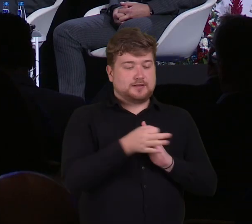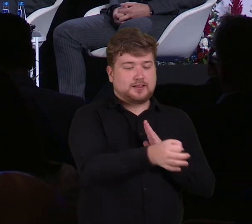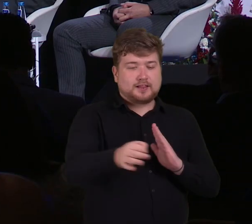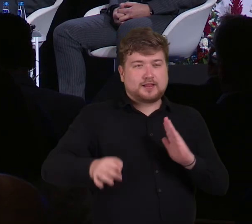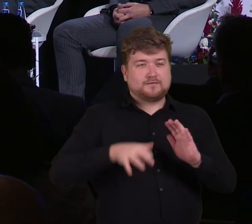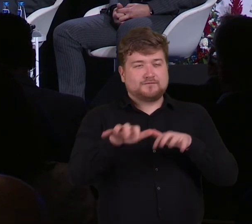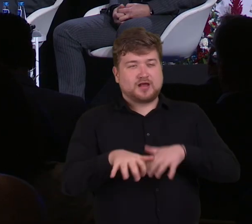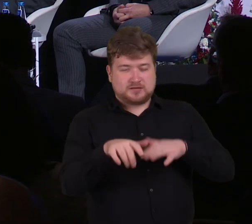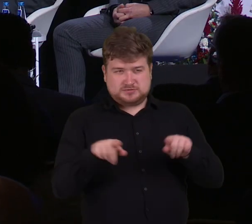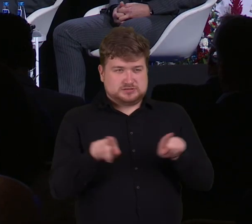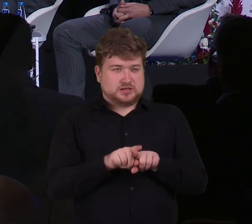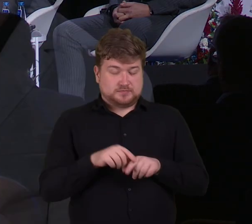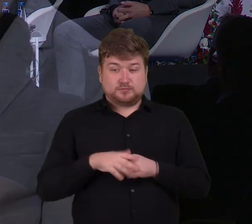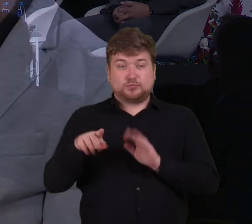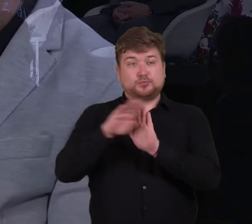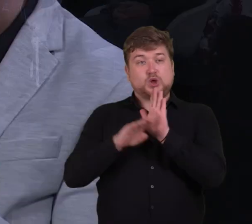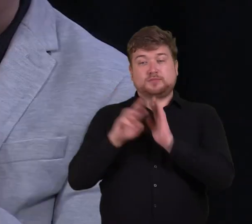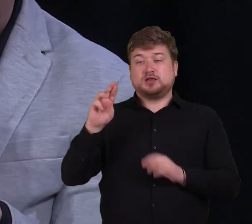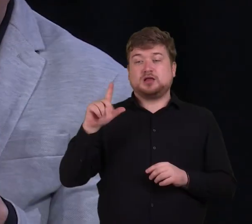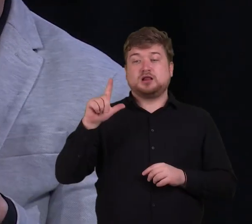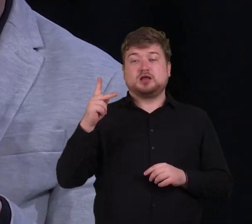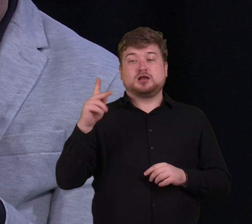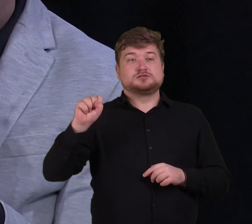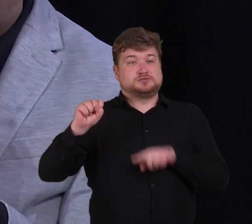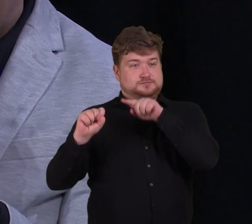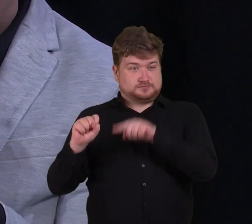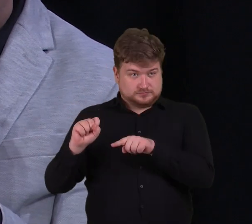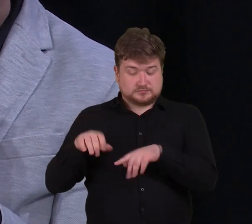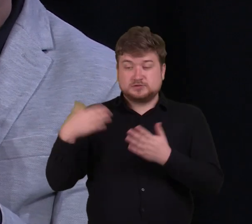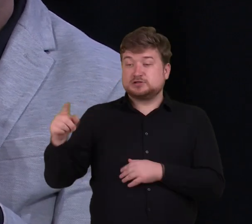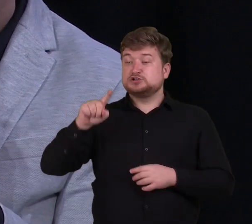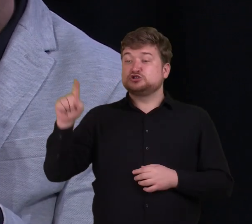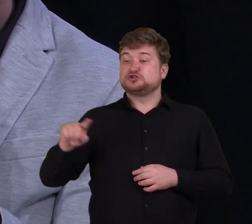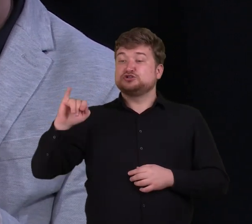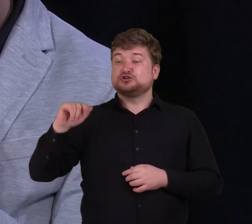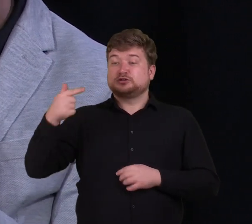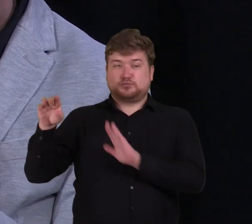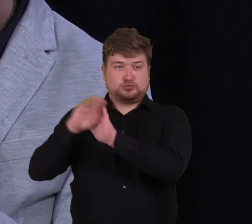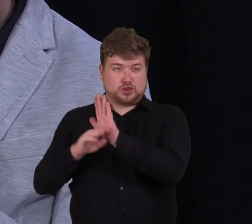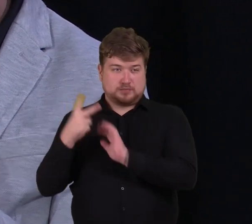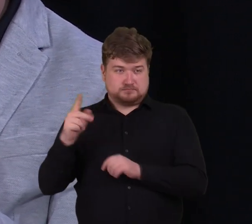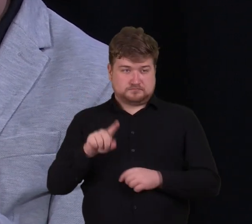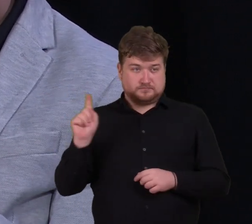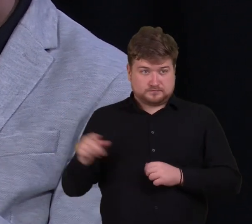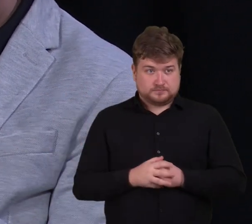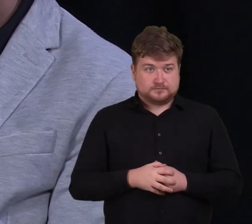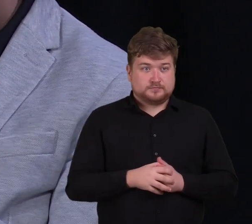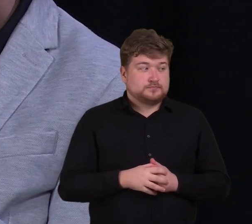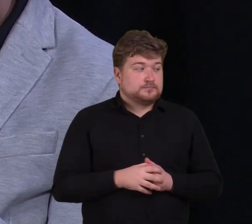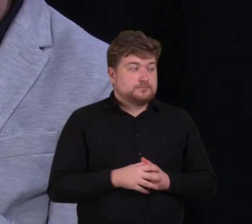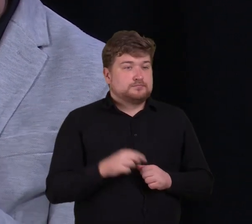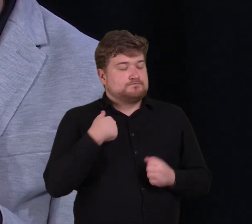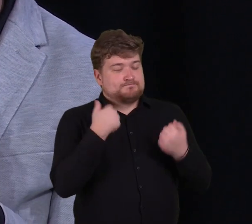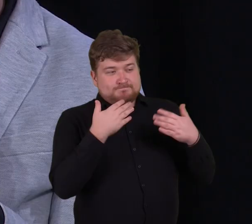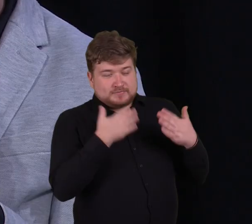Okay, thank you for this question. Thank you for inviting me. I have to say that we are talking about two different